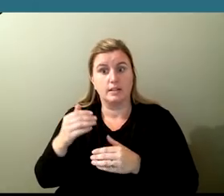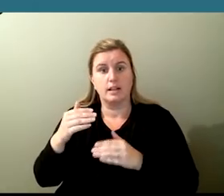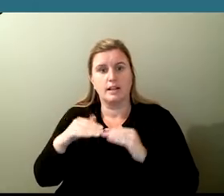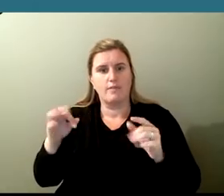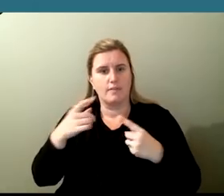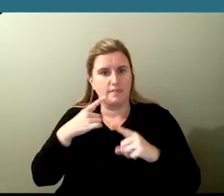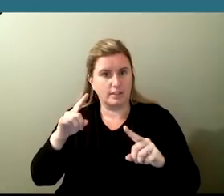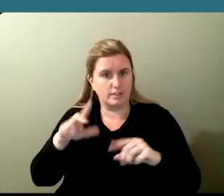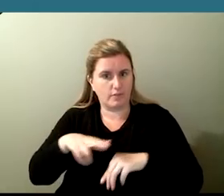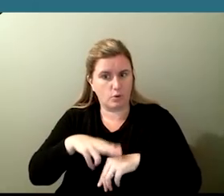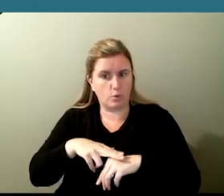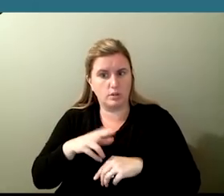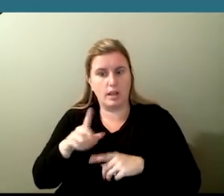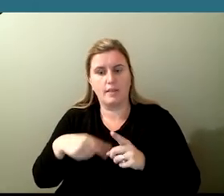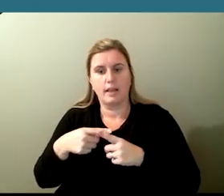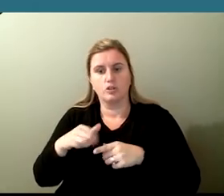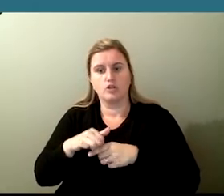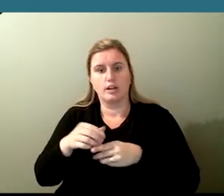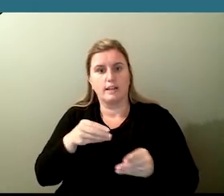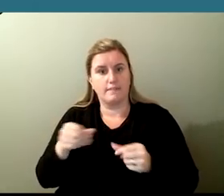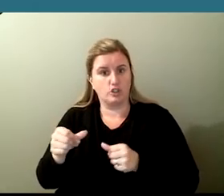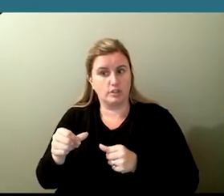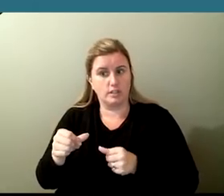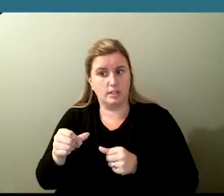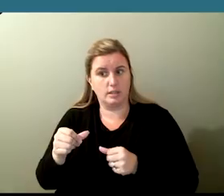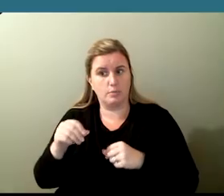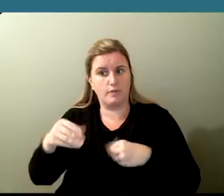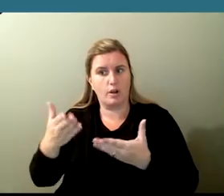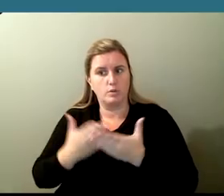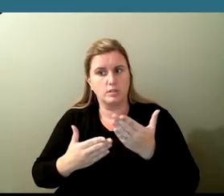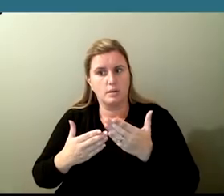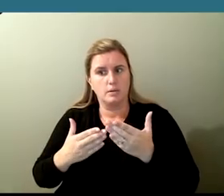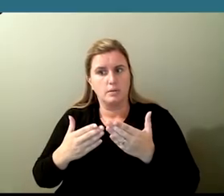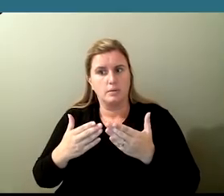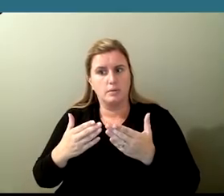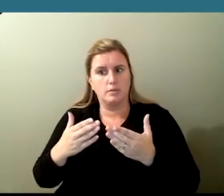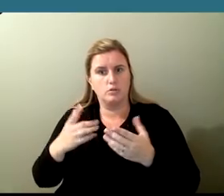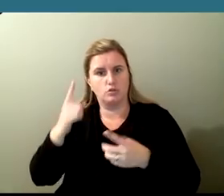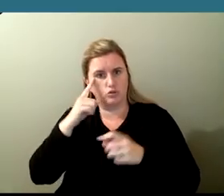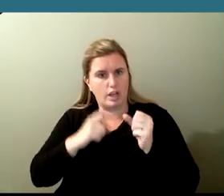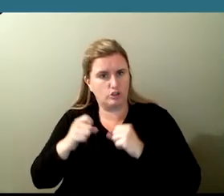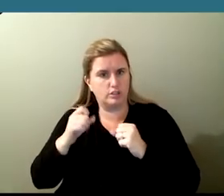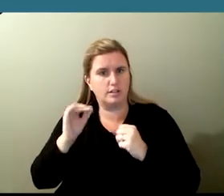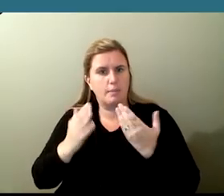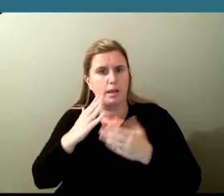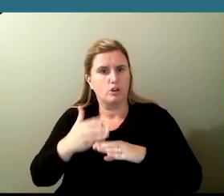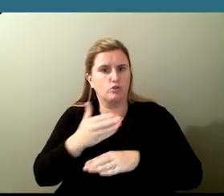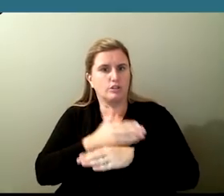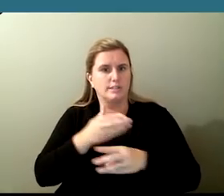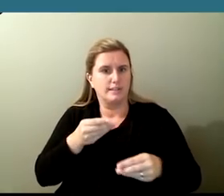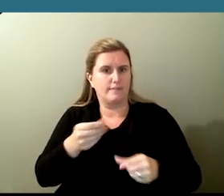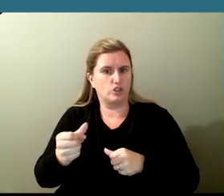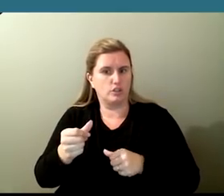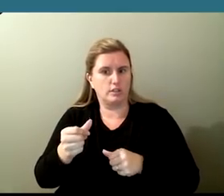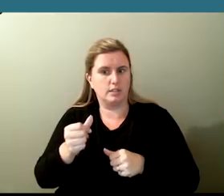course, and then evaluating efficiency of training and providing you with some possible strategies to perhaps increase the efficiency